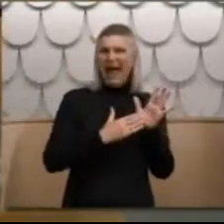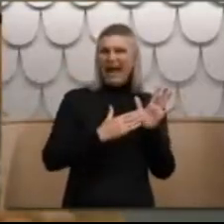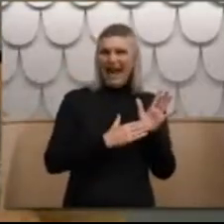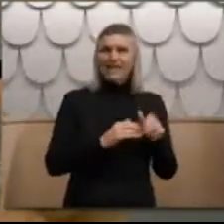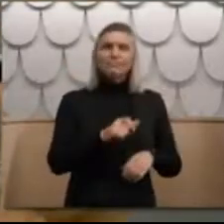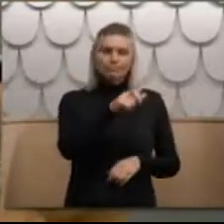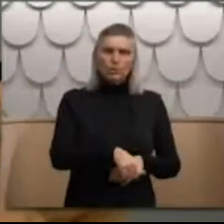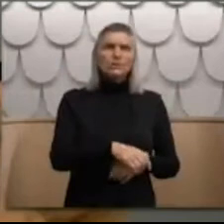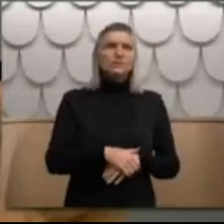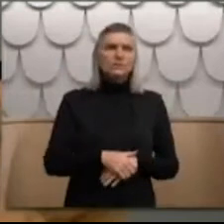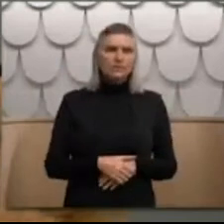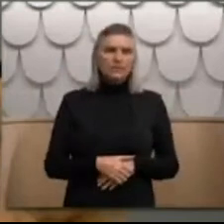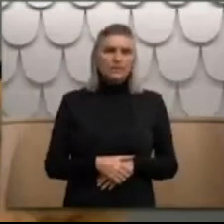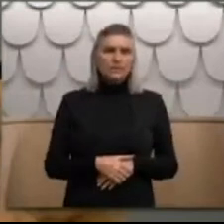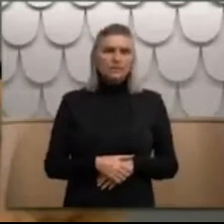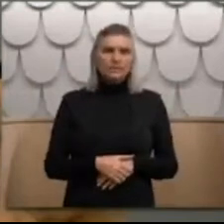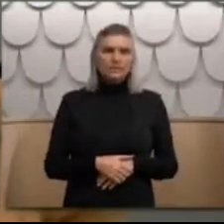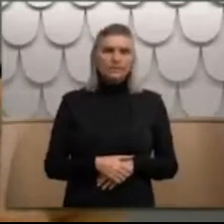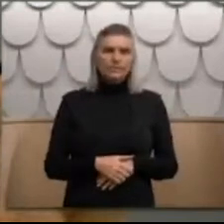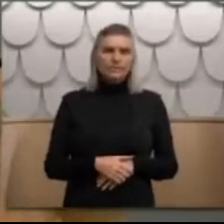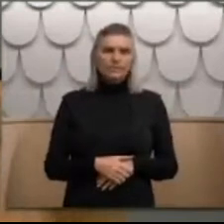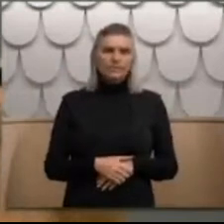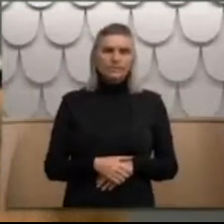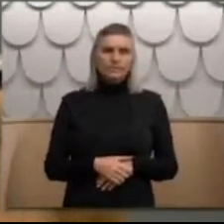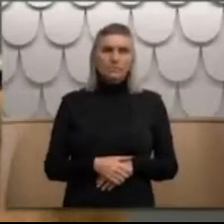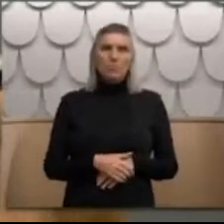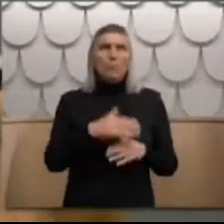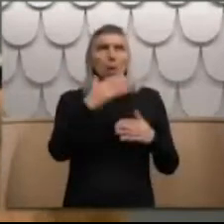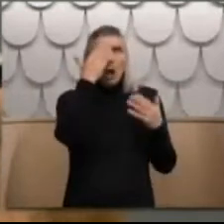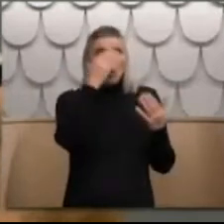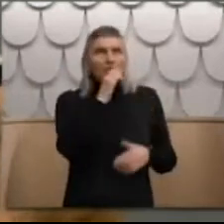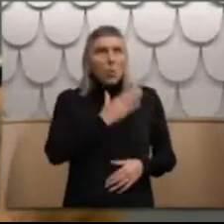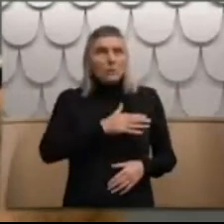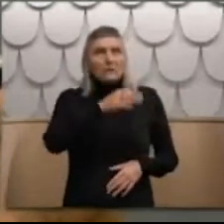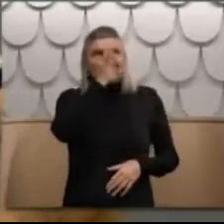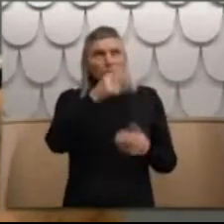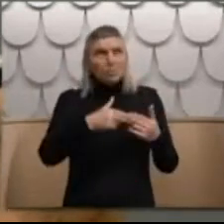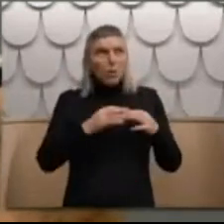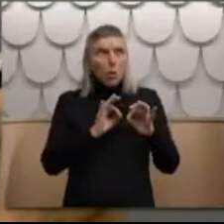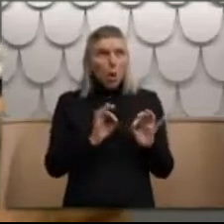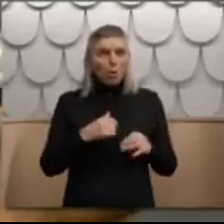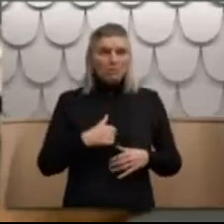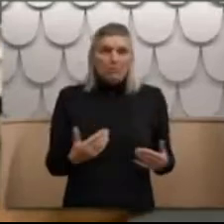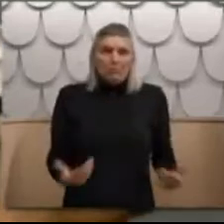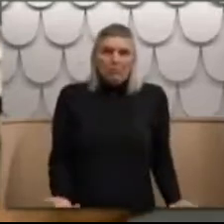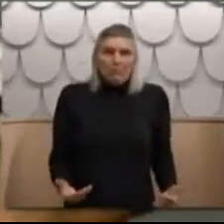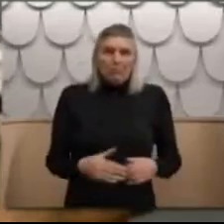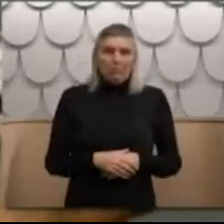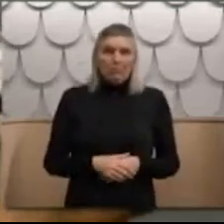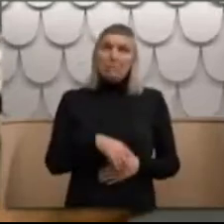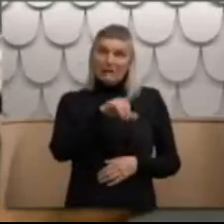and I don't know if he was going to have sex with me or not, but he did. Mm. But I just don't know how he did